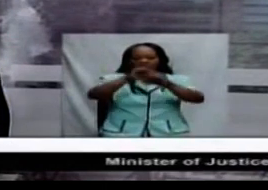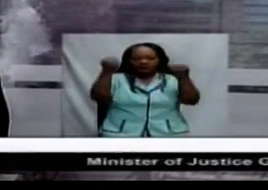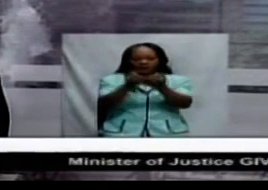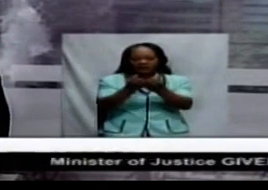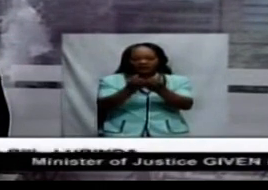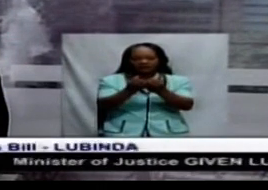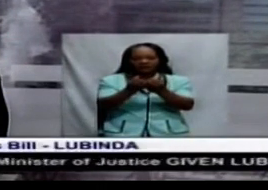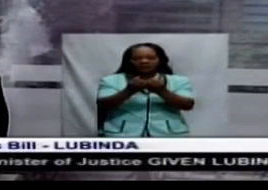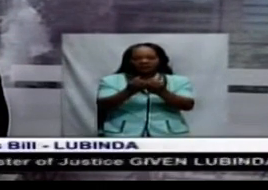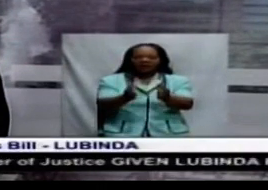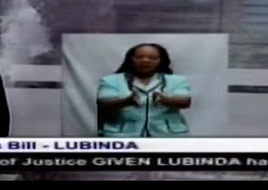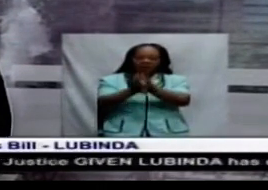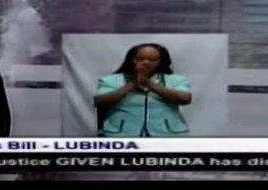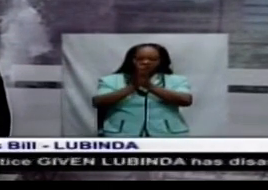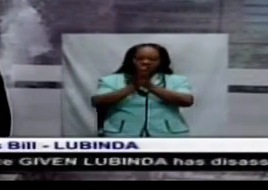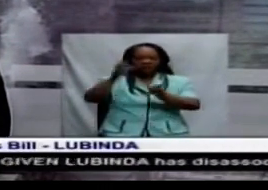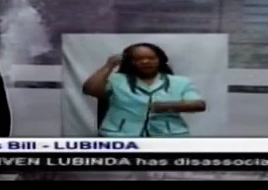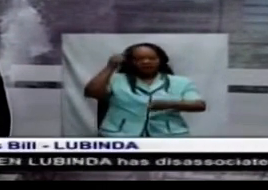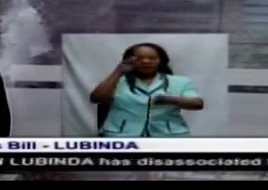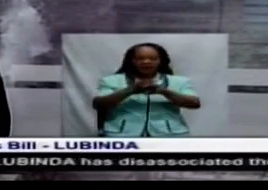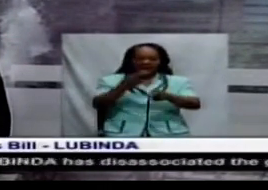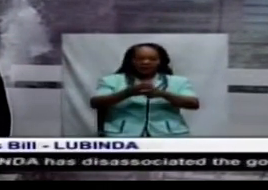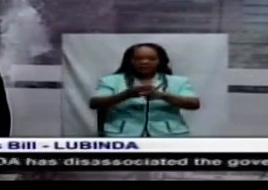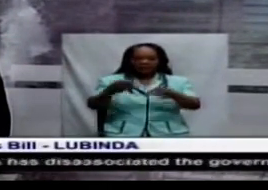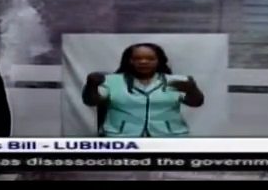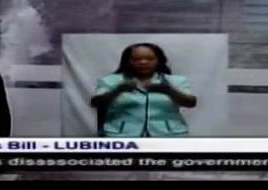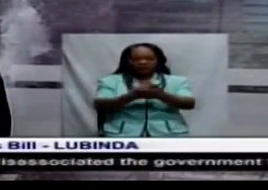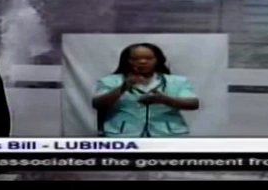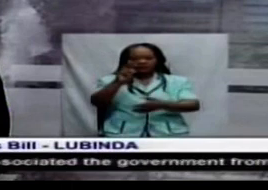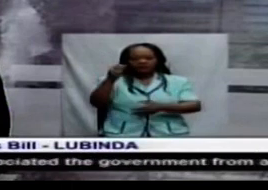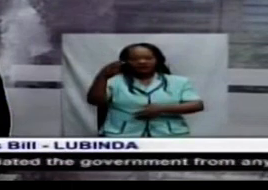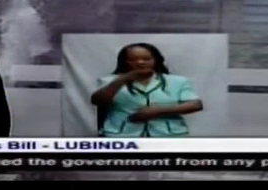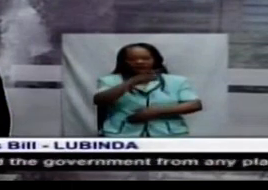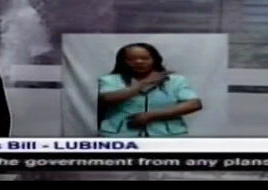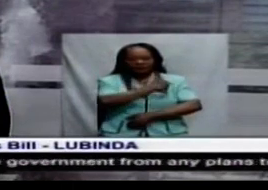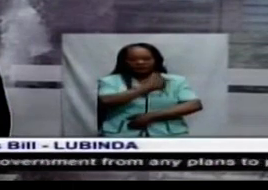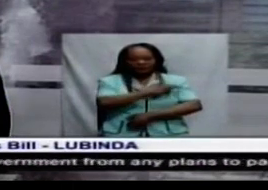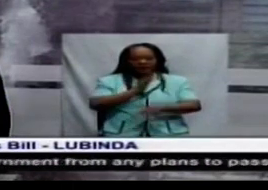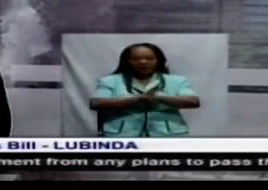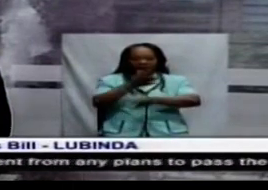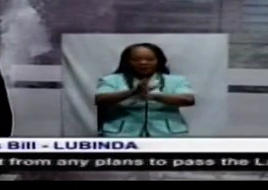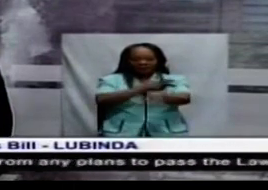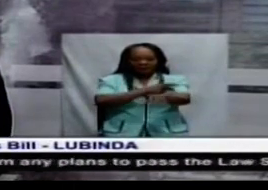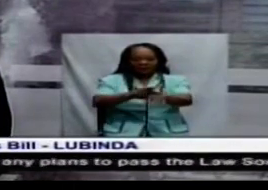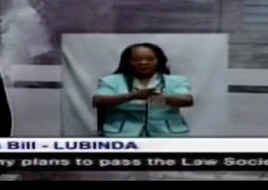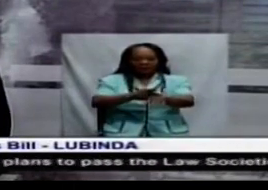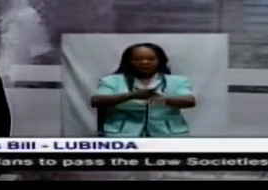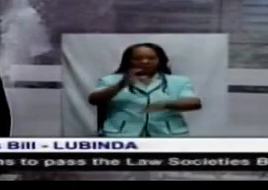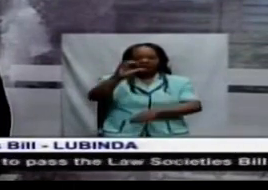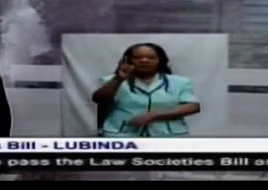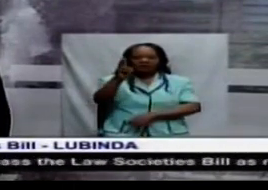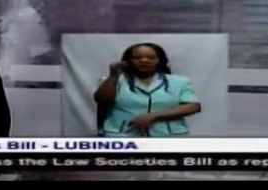has appealed to government to name the newly created UTH Children's Hospital after late Professor Chifumbe